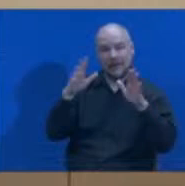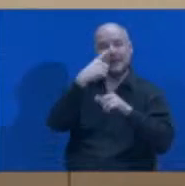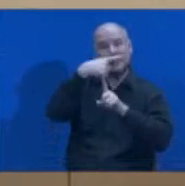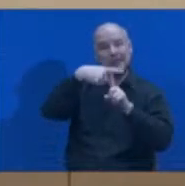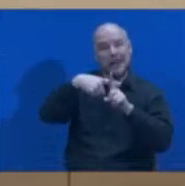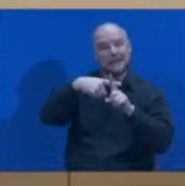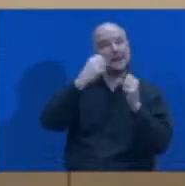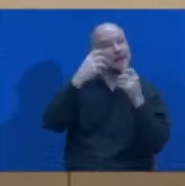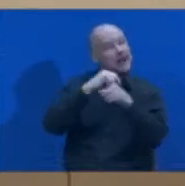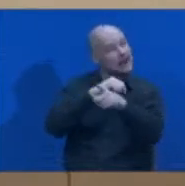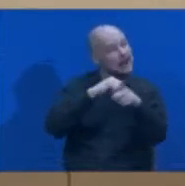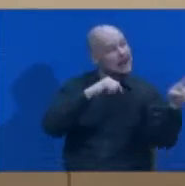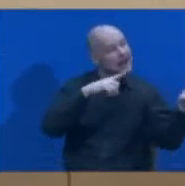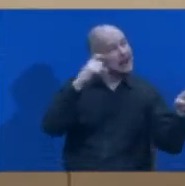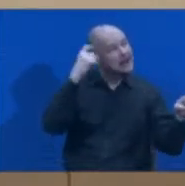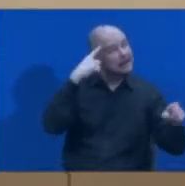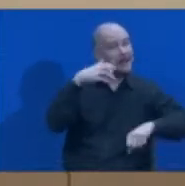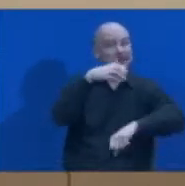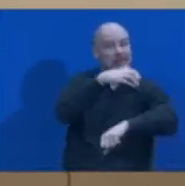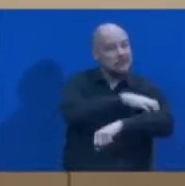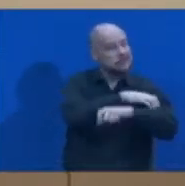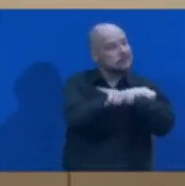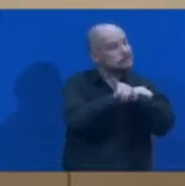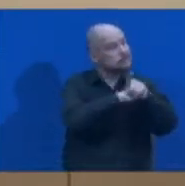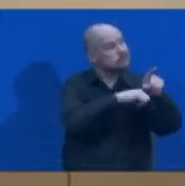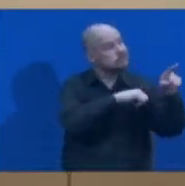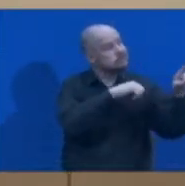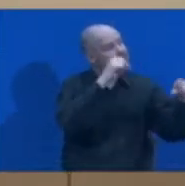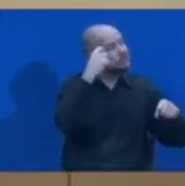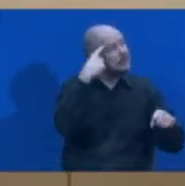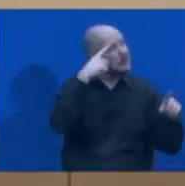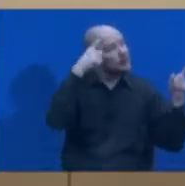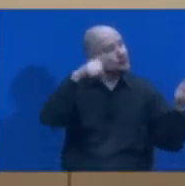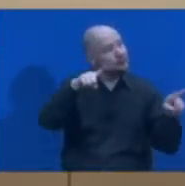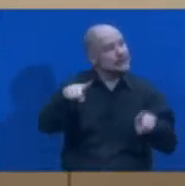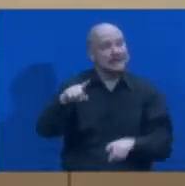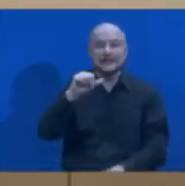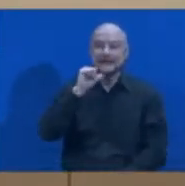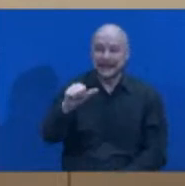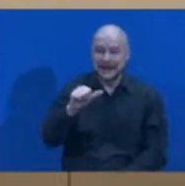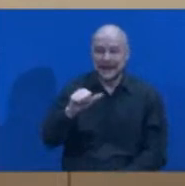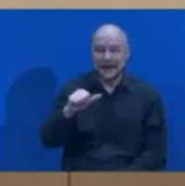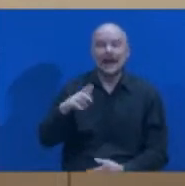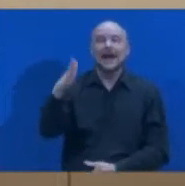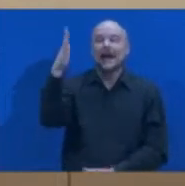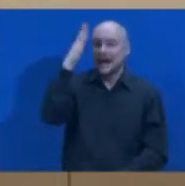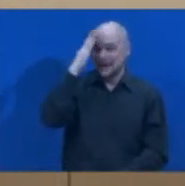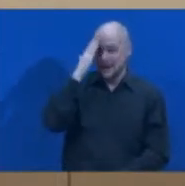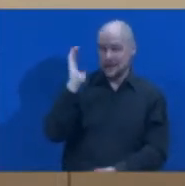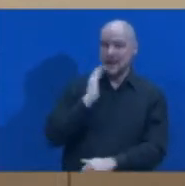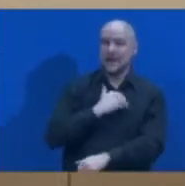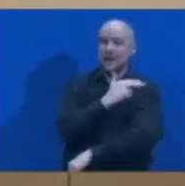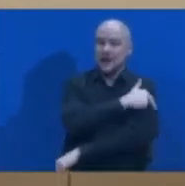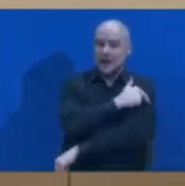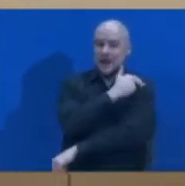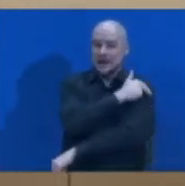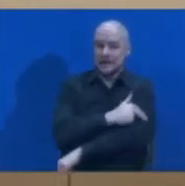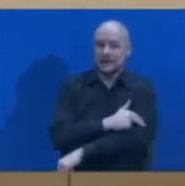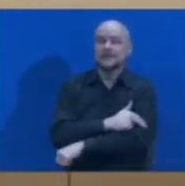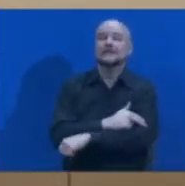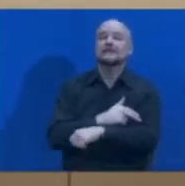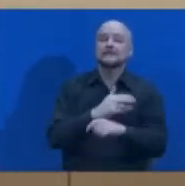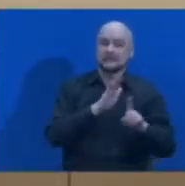agreement on exactly what that time frame is. I know our hospital systems are using different